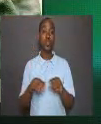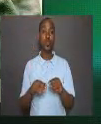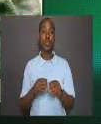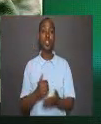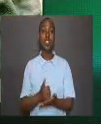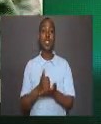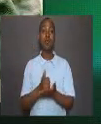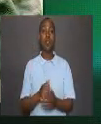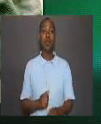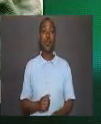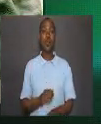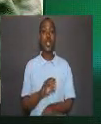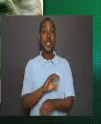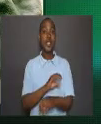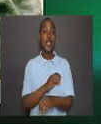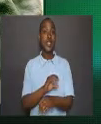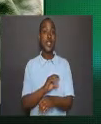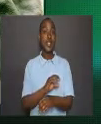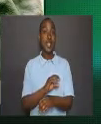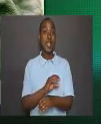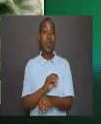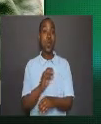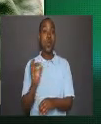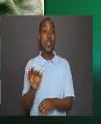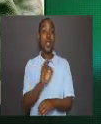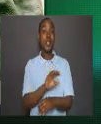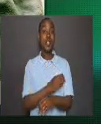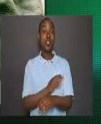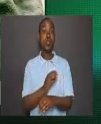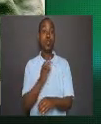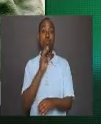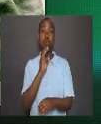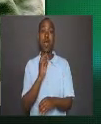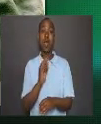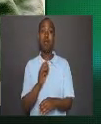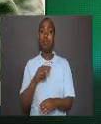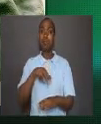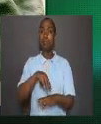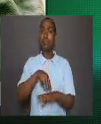Water in plant cells supports the stem and leaves.